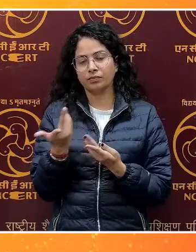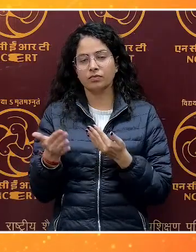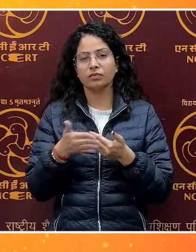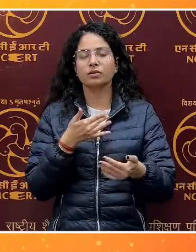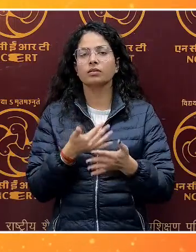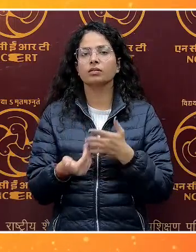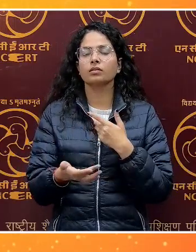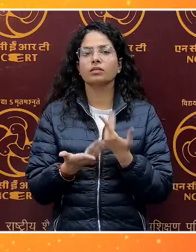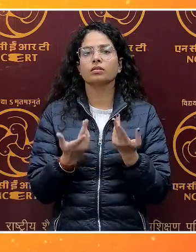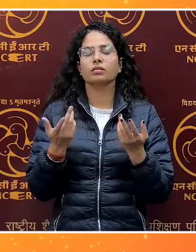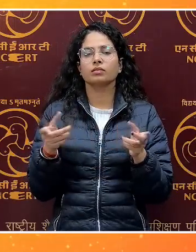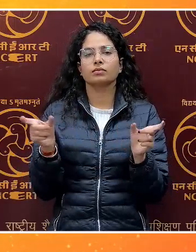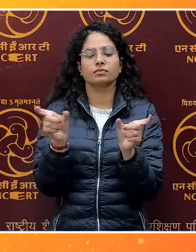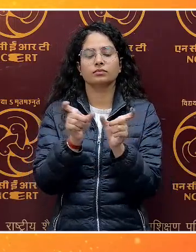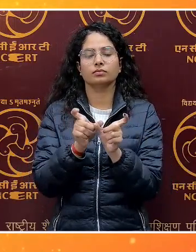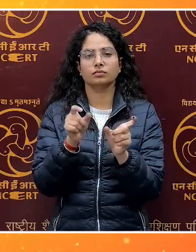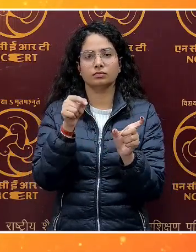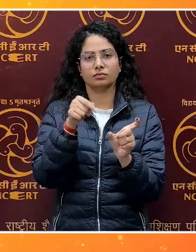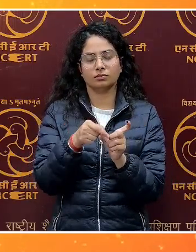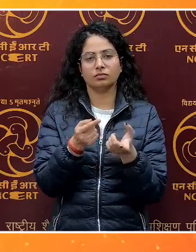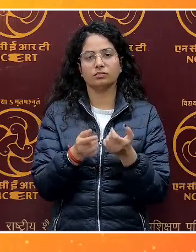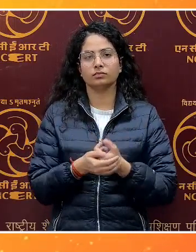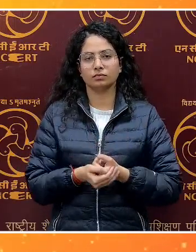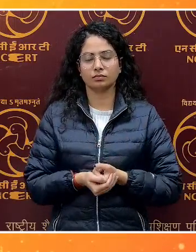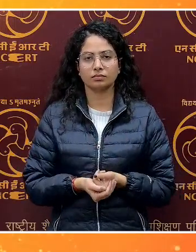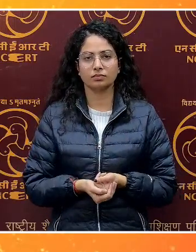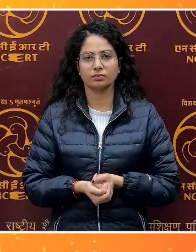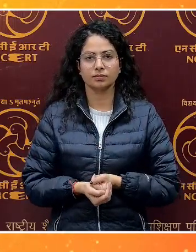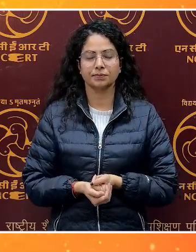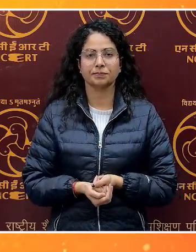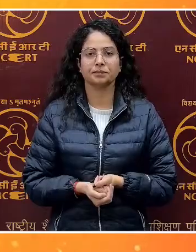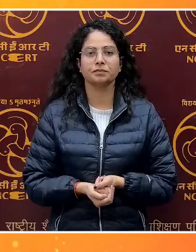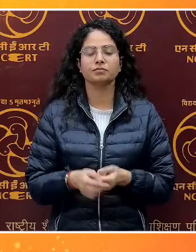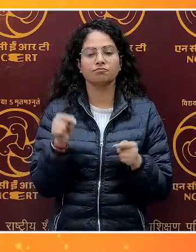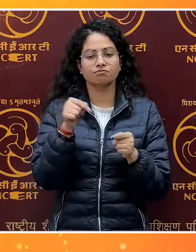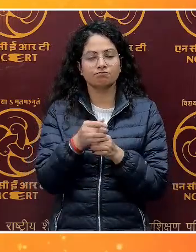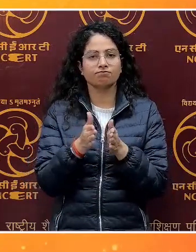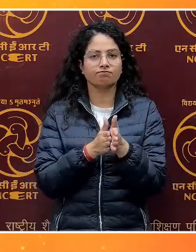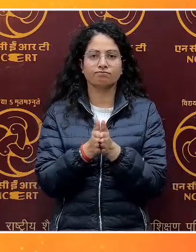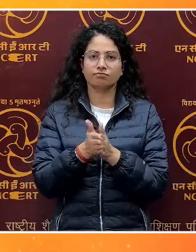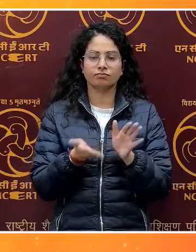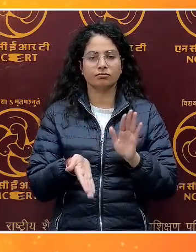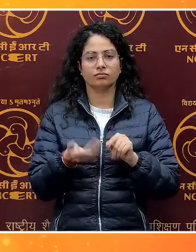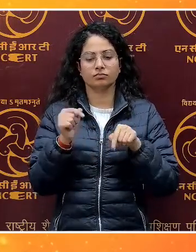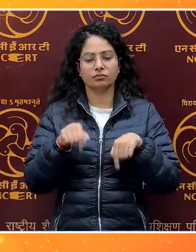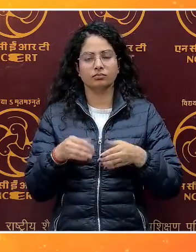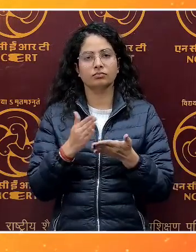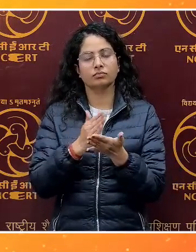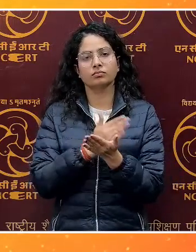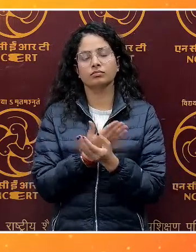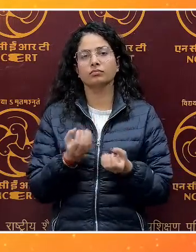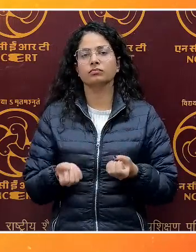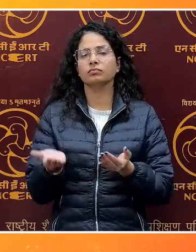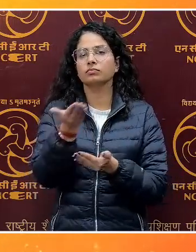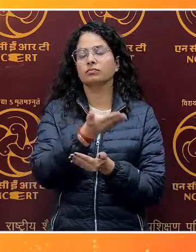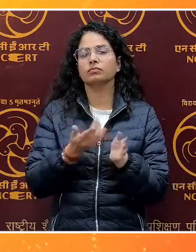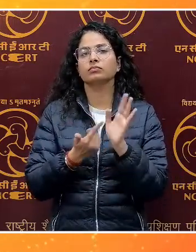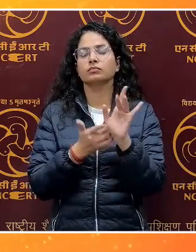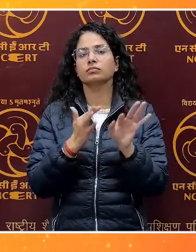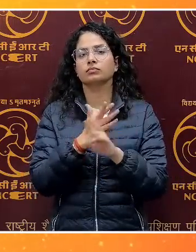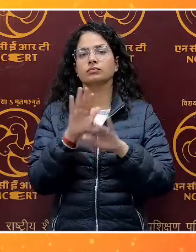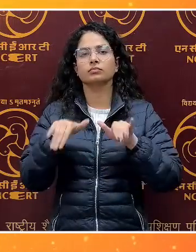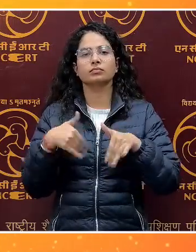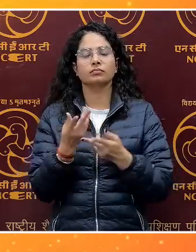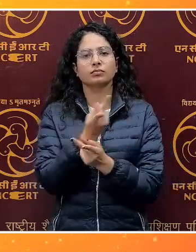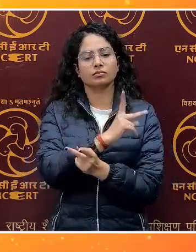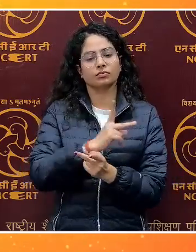combined solids. Okay. So that will be interesting, ma'am. Yes. Shall we start the session? Yes. Let me show you, children, how we have